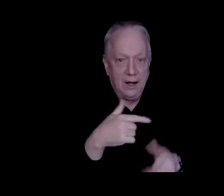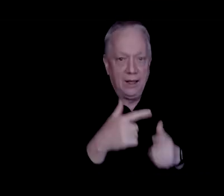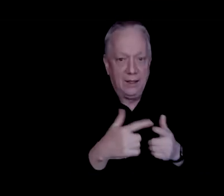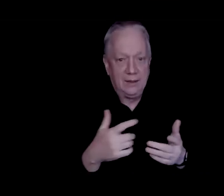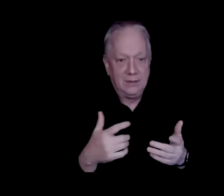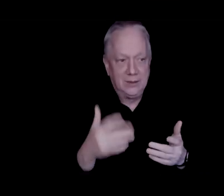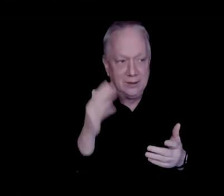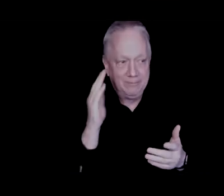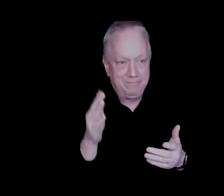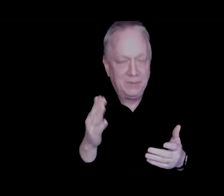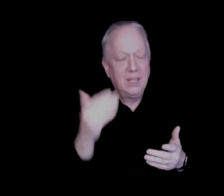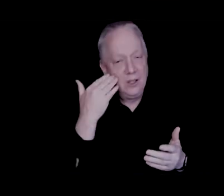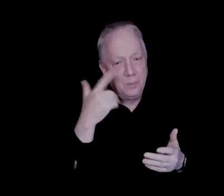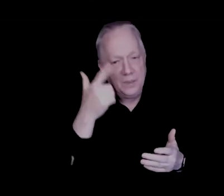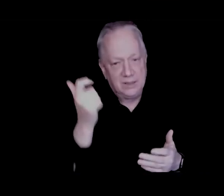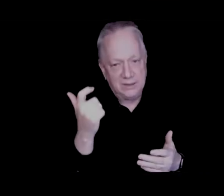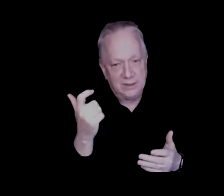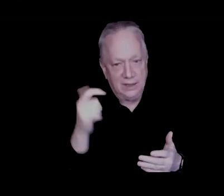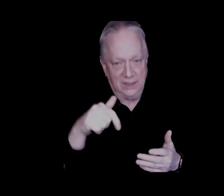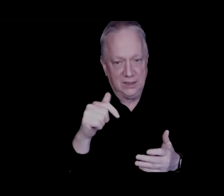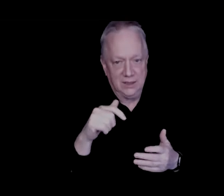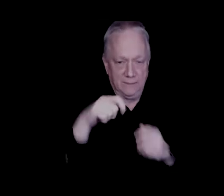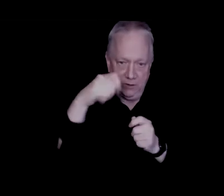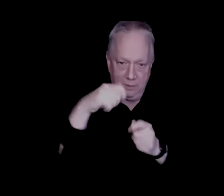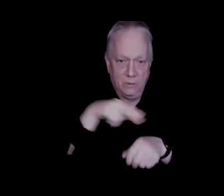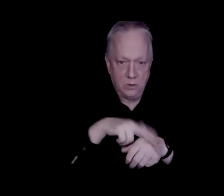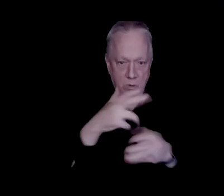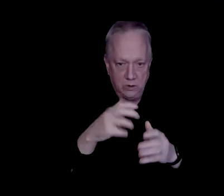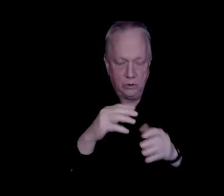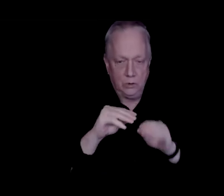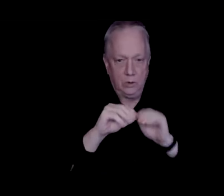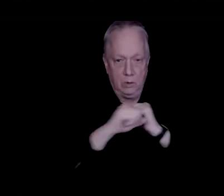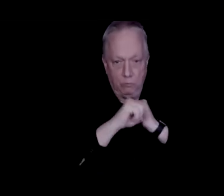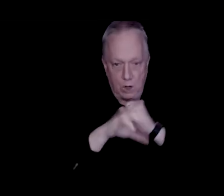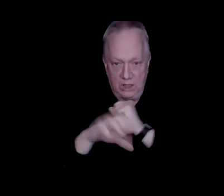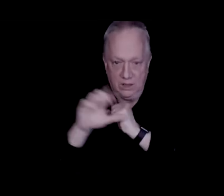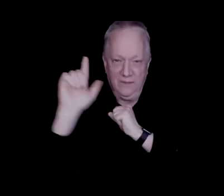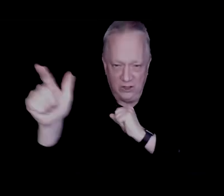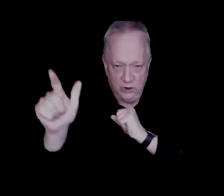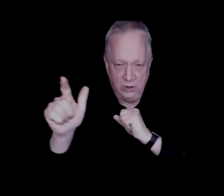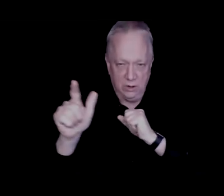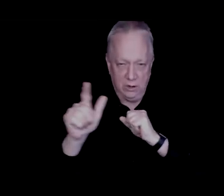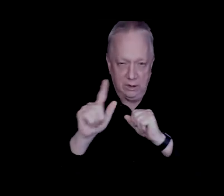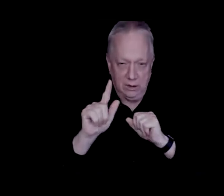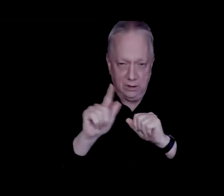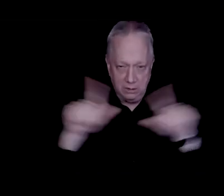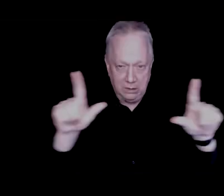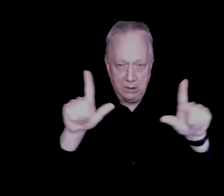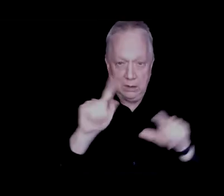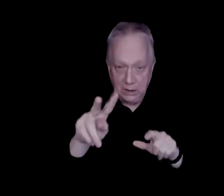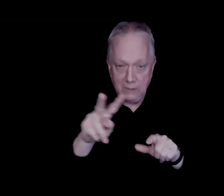and then it's because this film, of course, we want to broadcast on the platform, on the